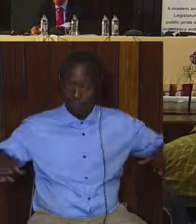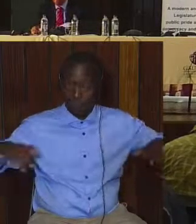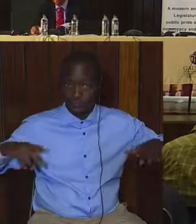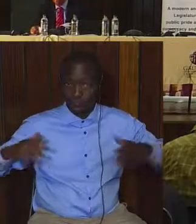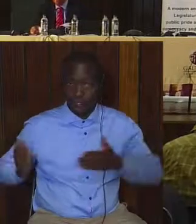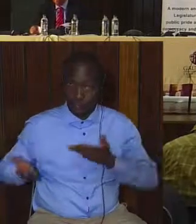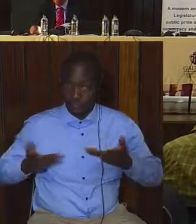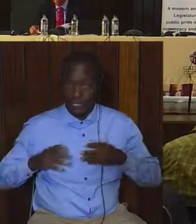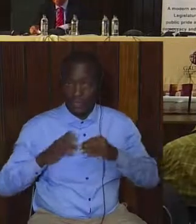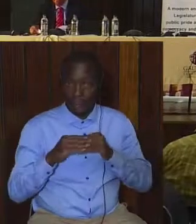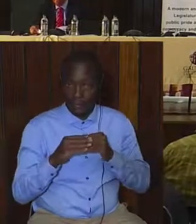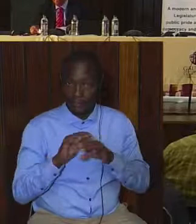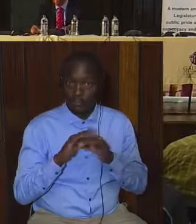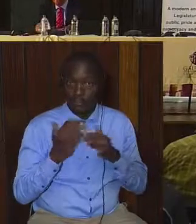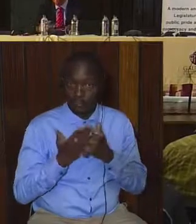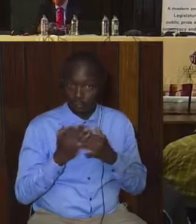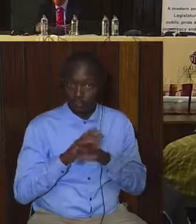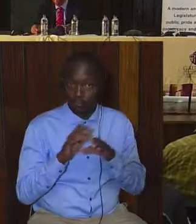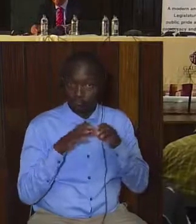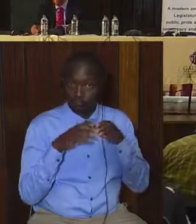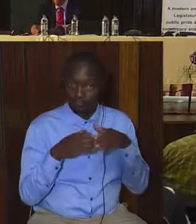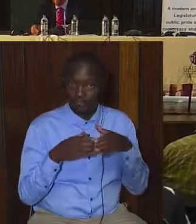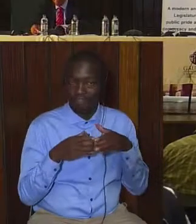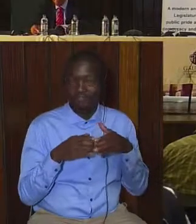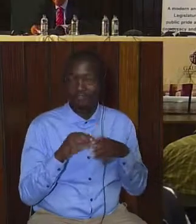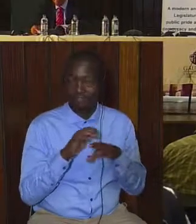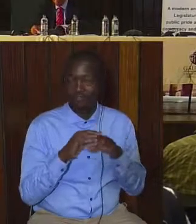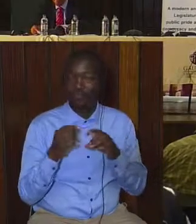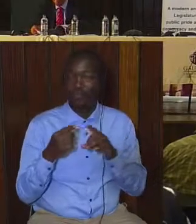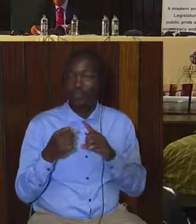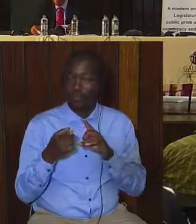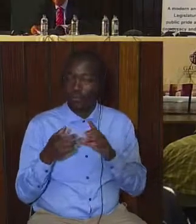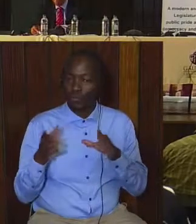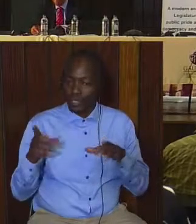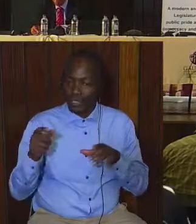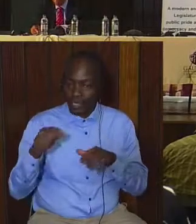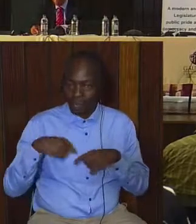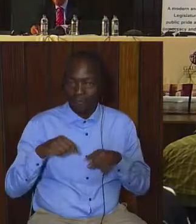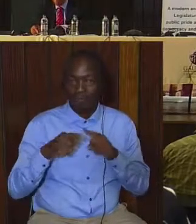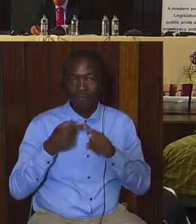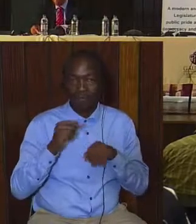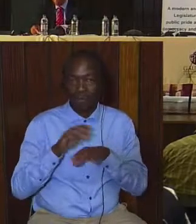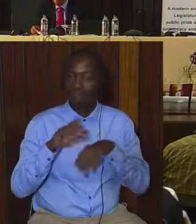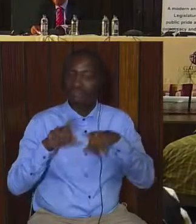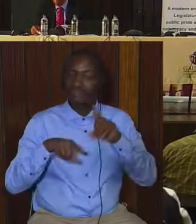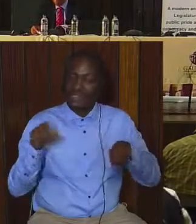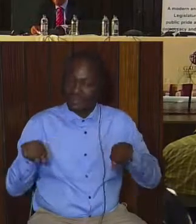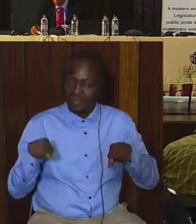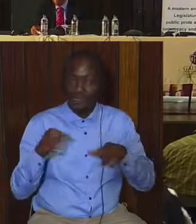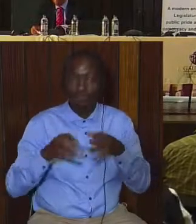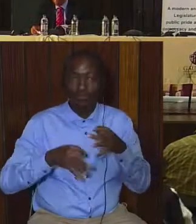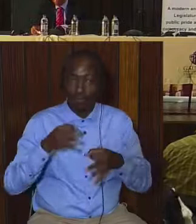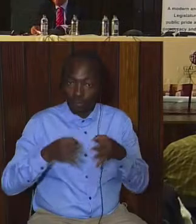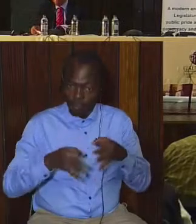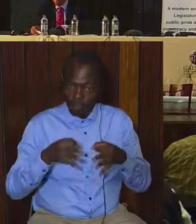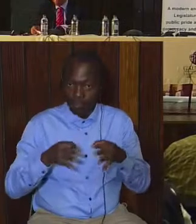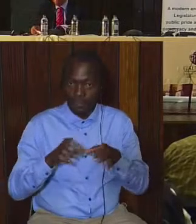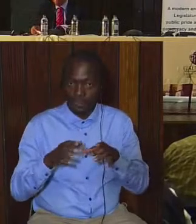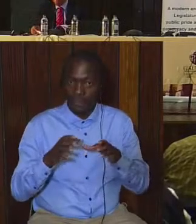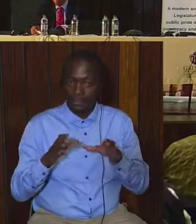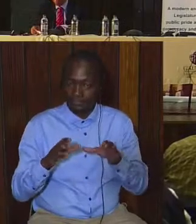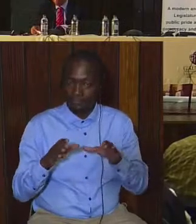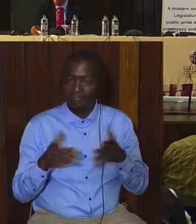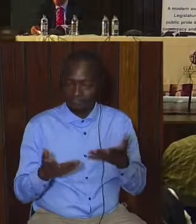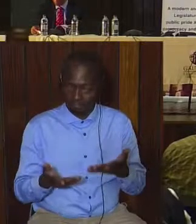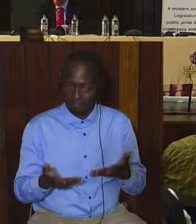as members of the Portfolio Committee, we come from different political parties, but we are members of the Portfolio